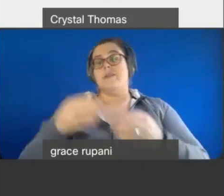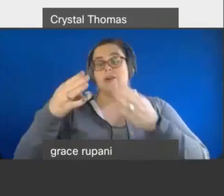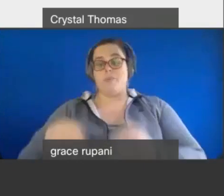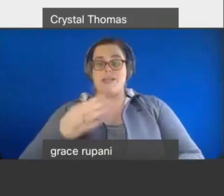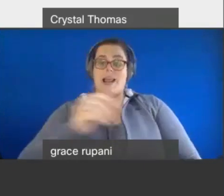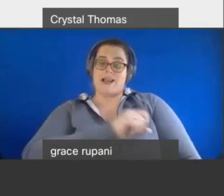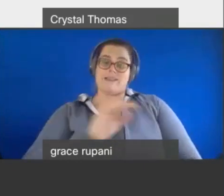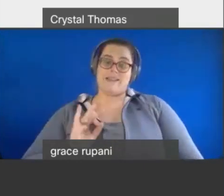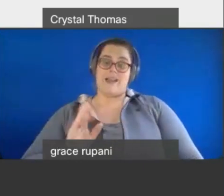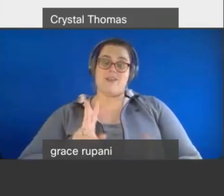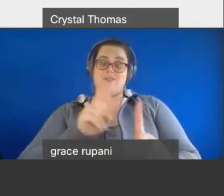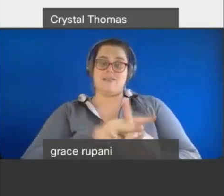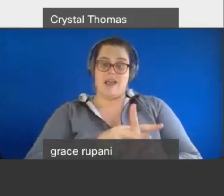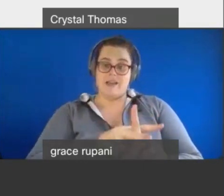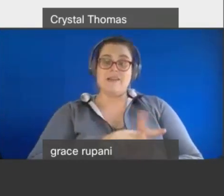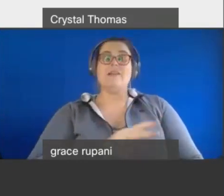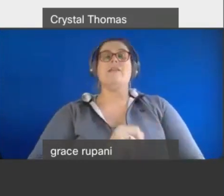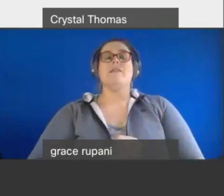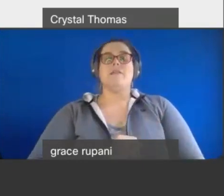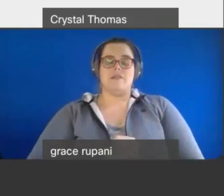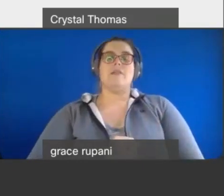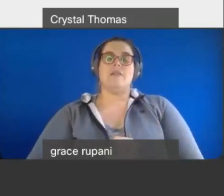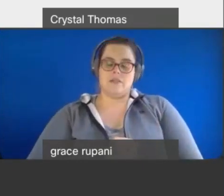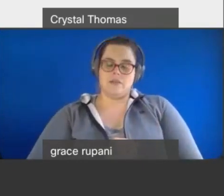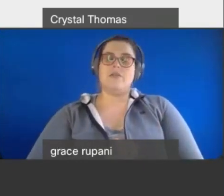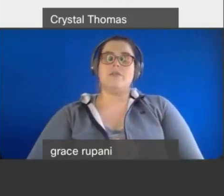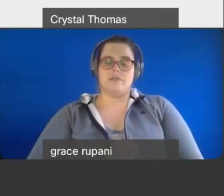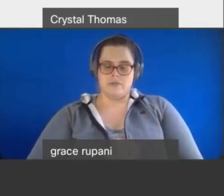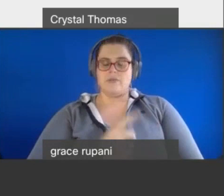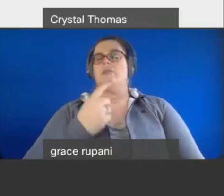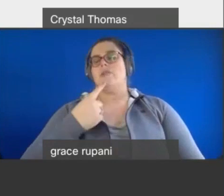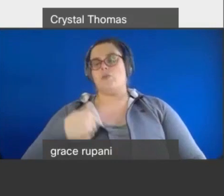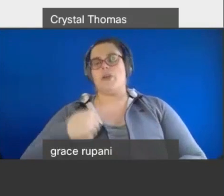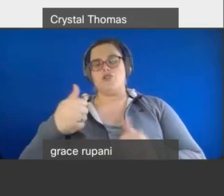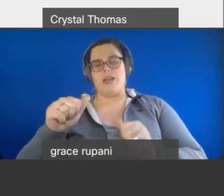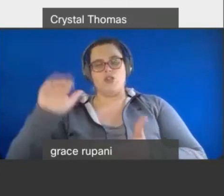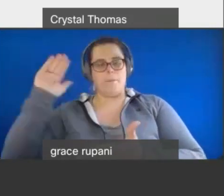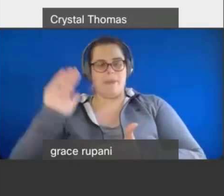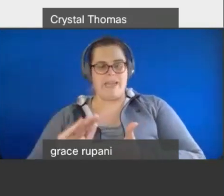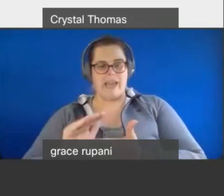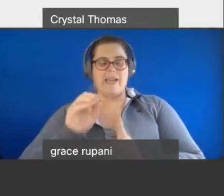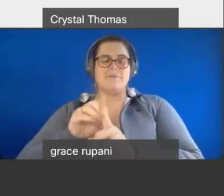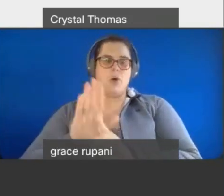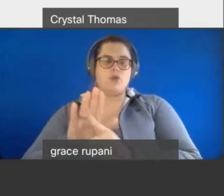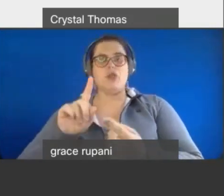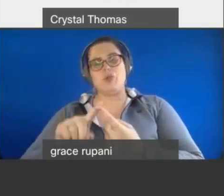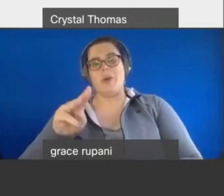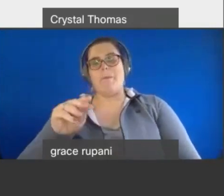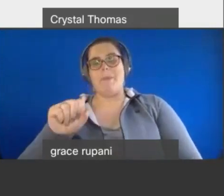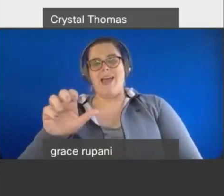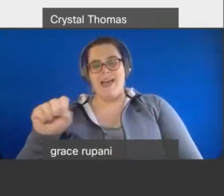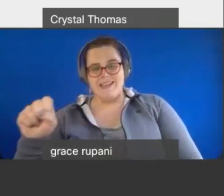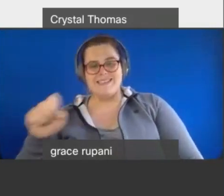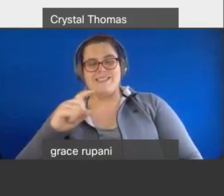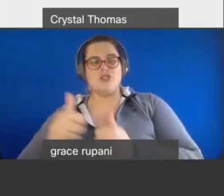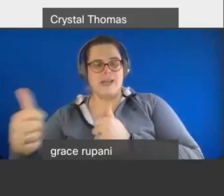assigned to mitigate exposure to public transit, or let me correct that, mass transit, because Uber and Lyft is public